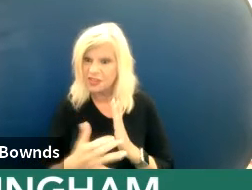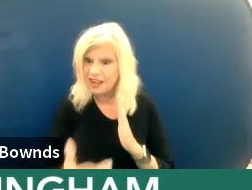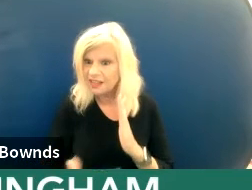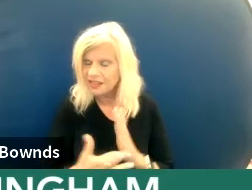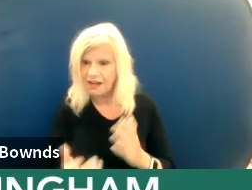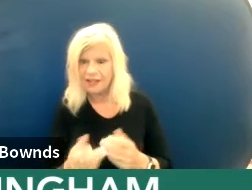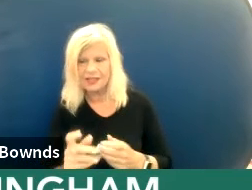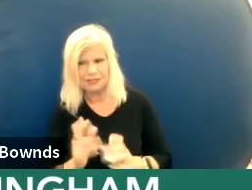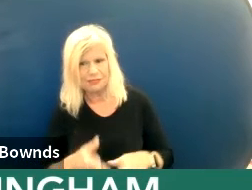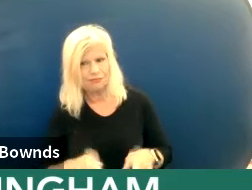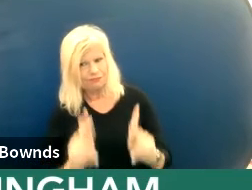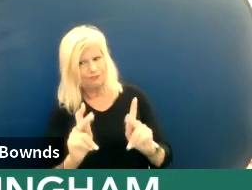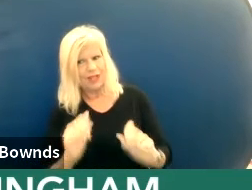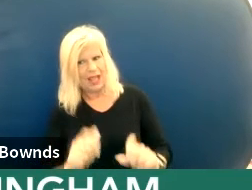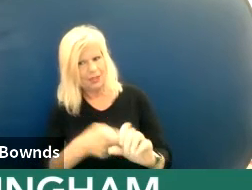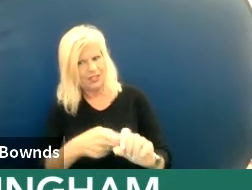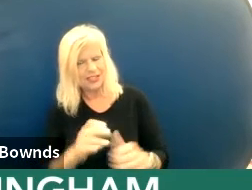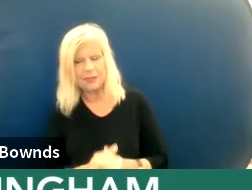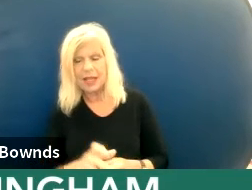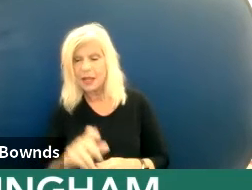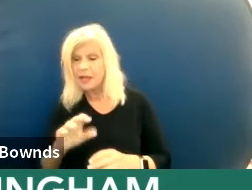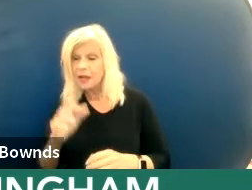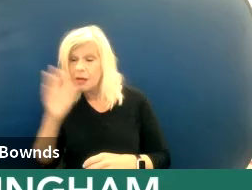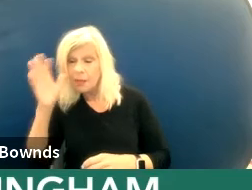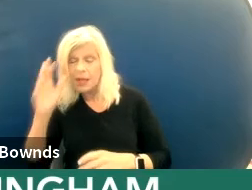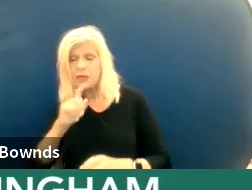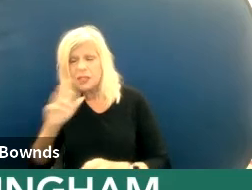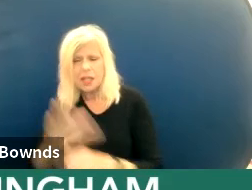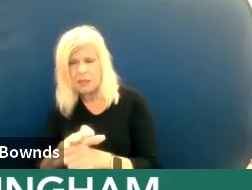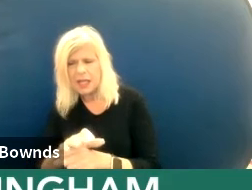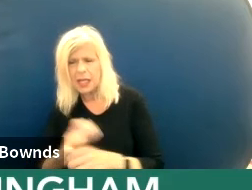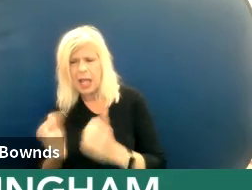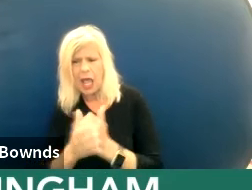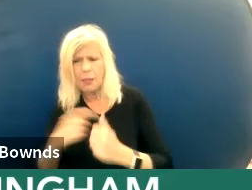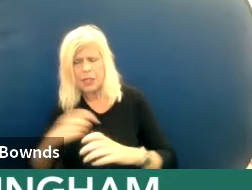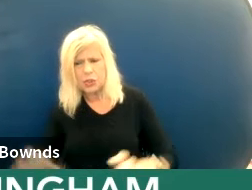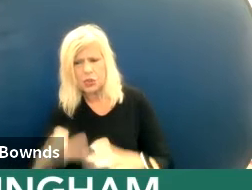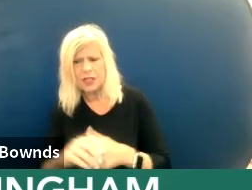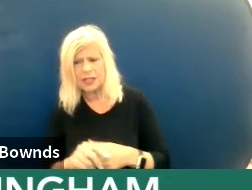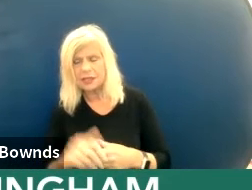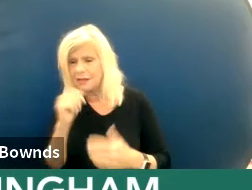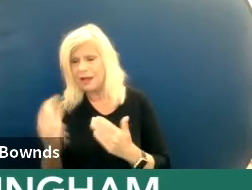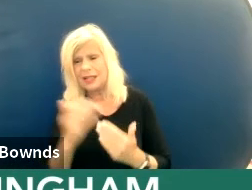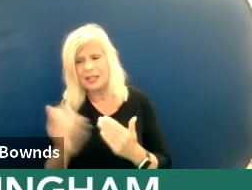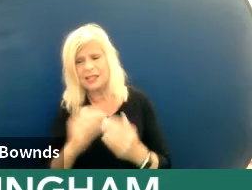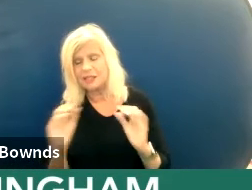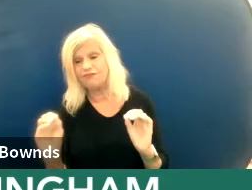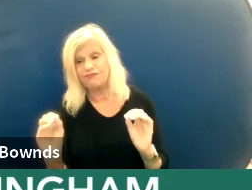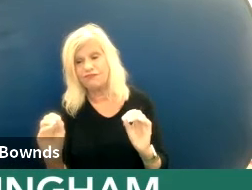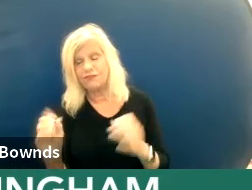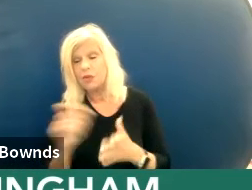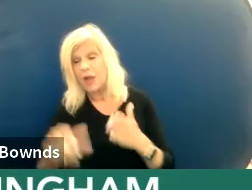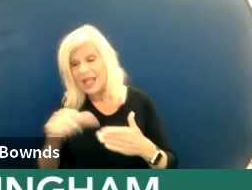allow participation. The commitment of my parents who allowed me to pursue this. I know none of this was easy. I had to write letters